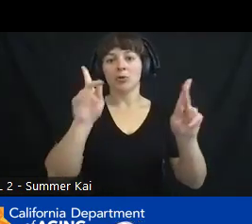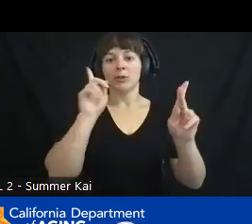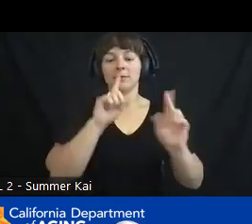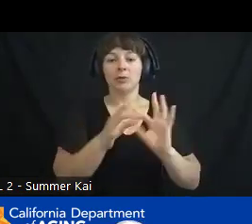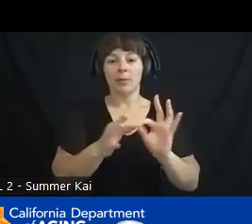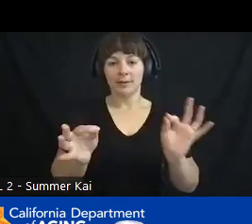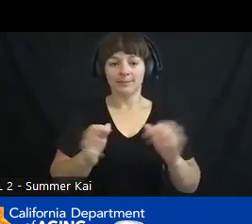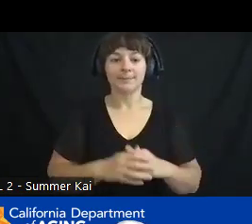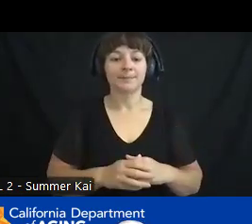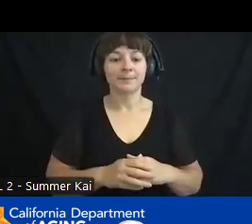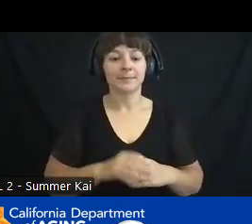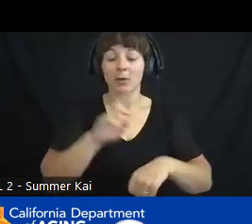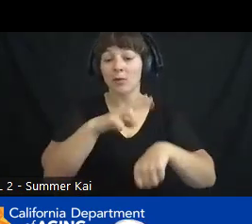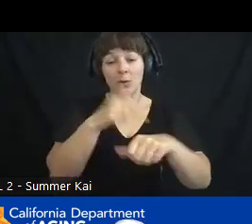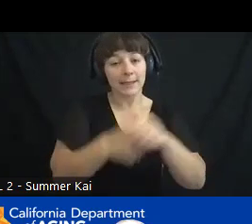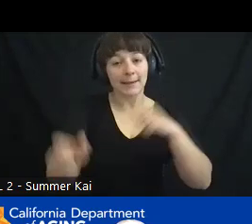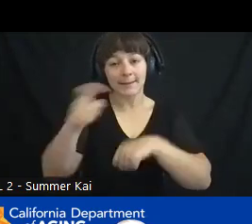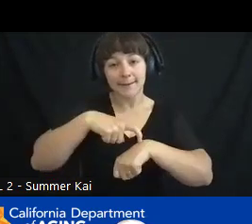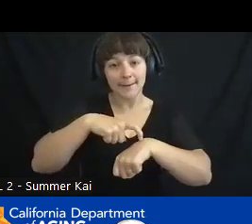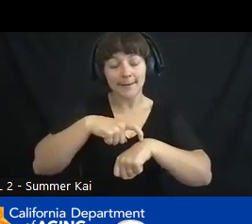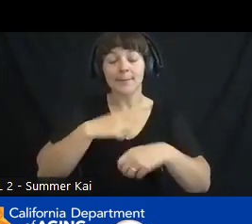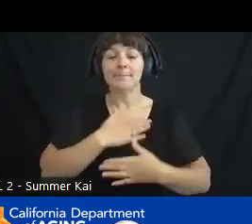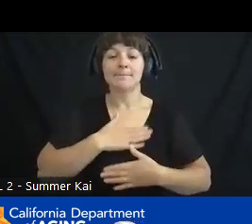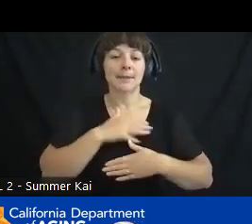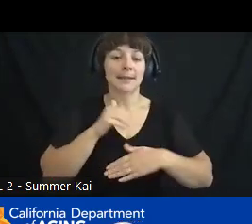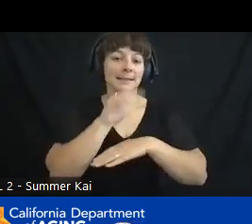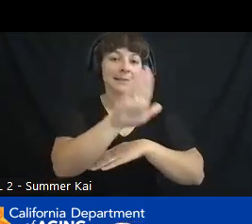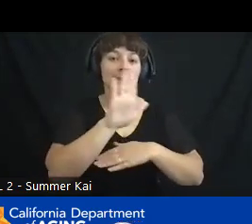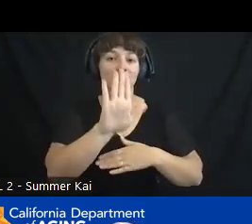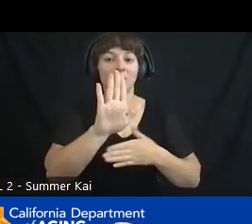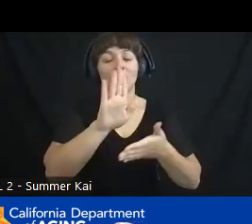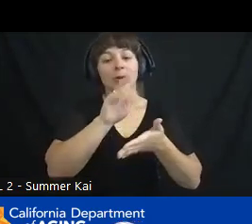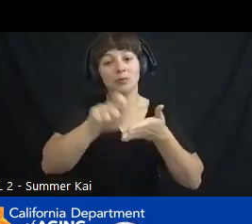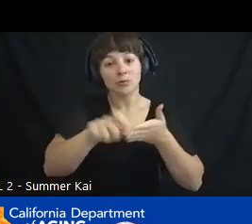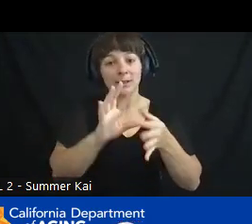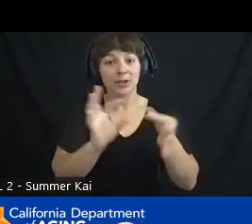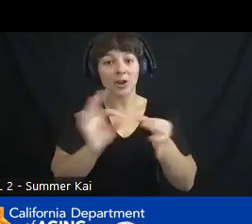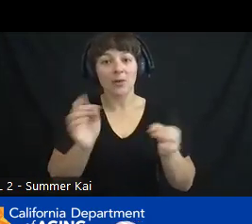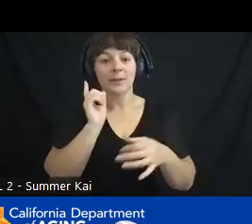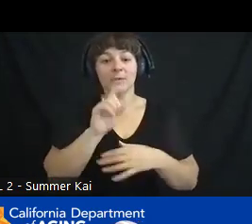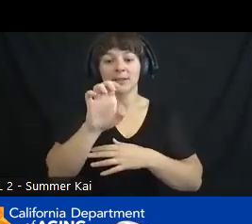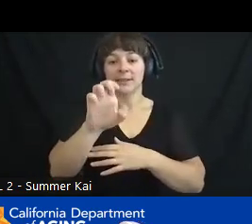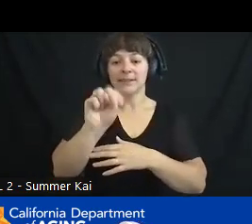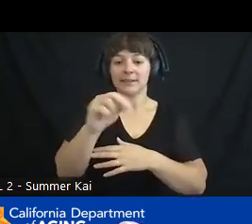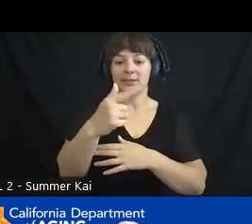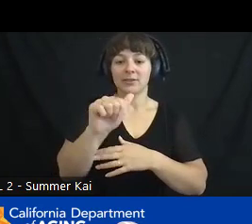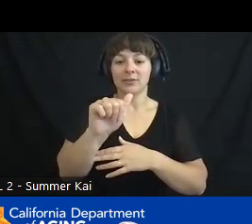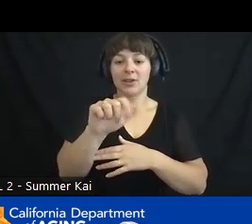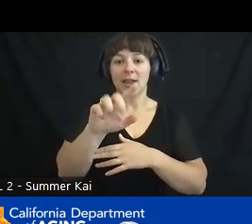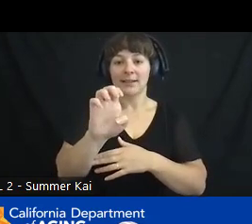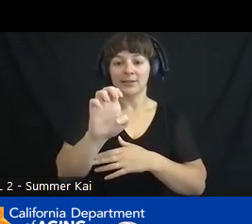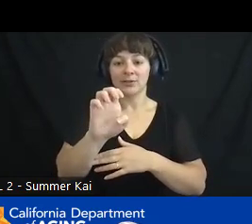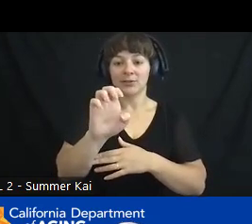comment. And of course, at any time, please send us your written comments to engage at ENG.